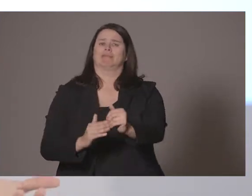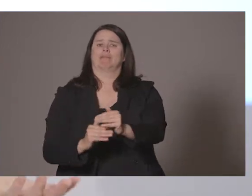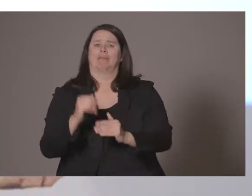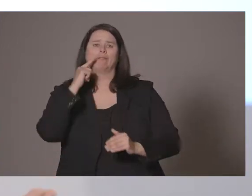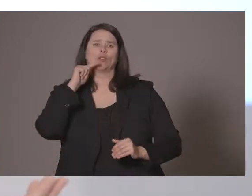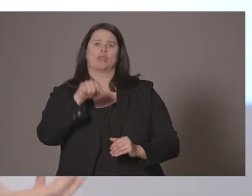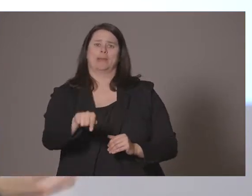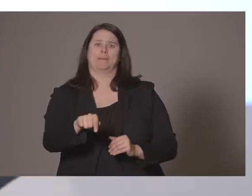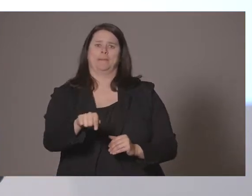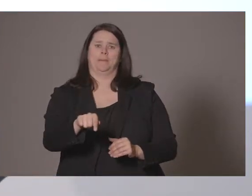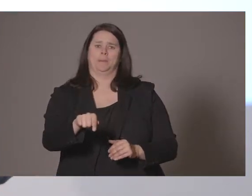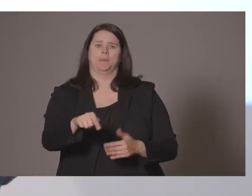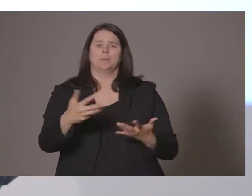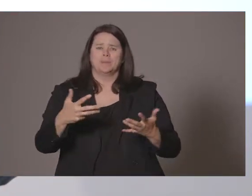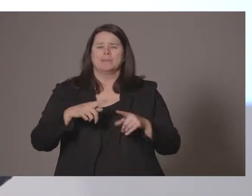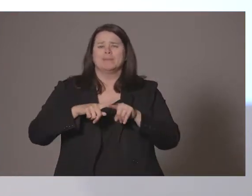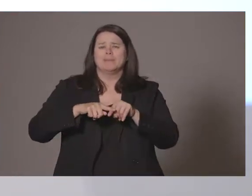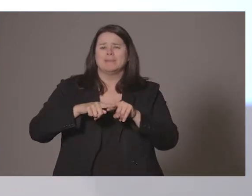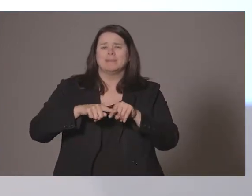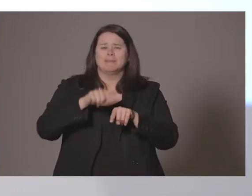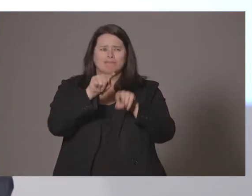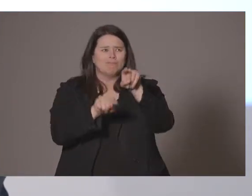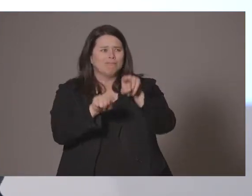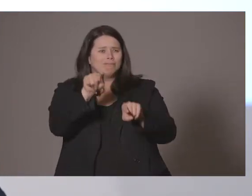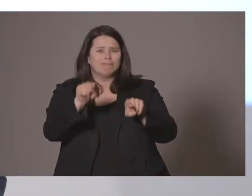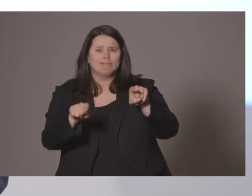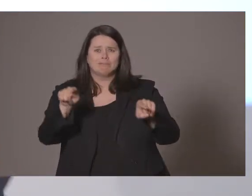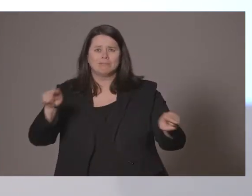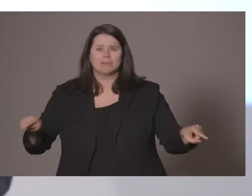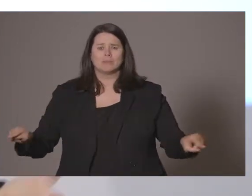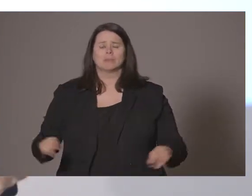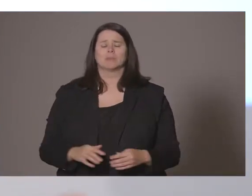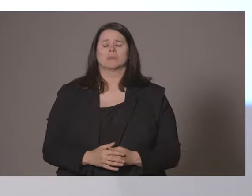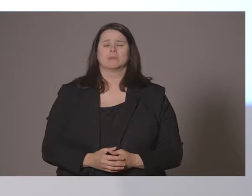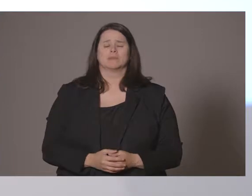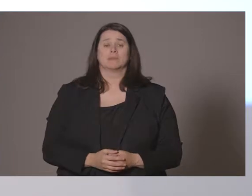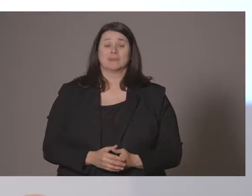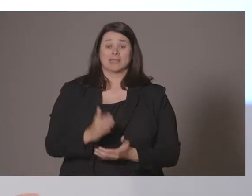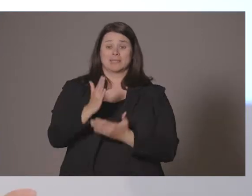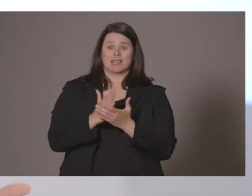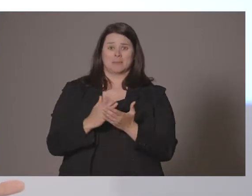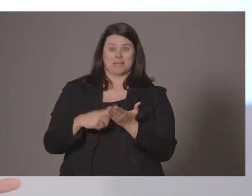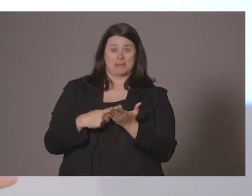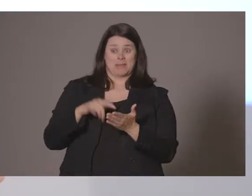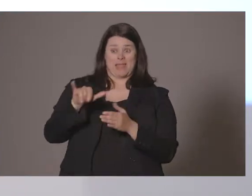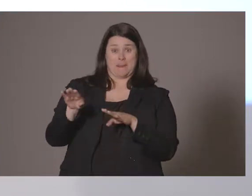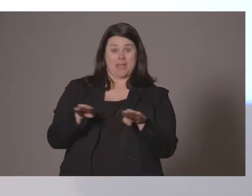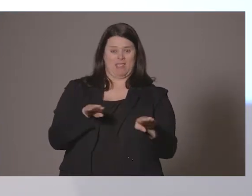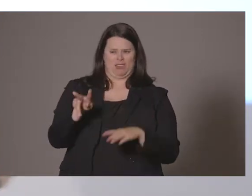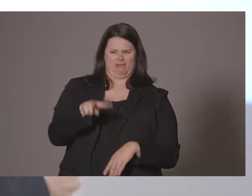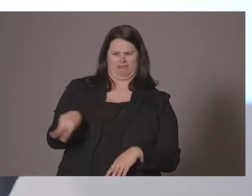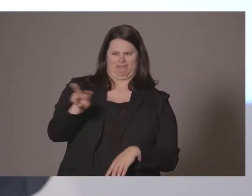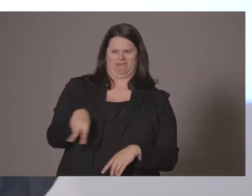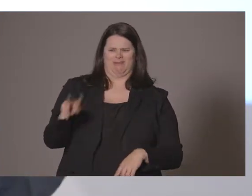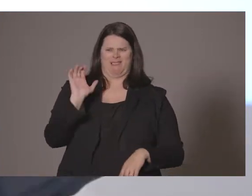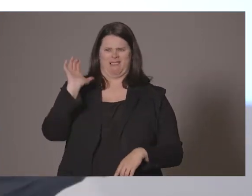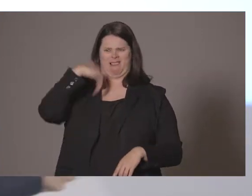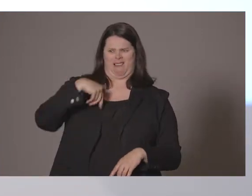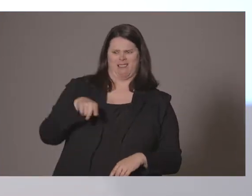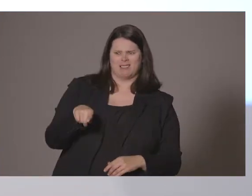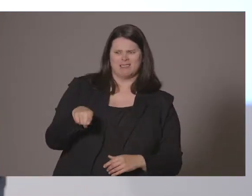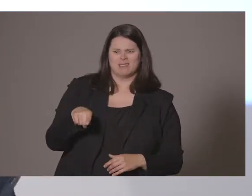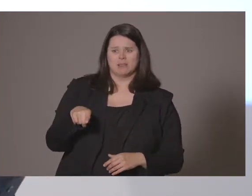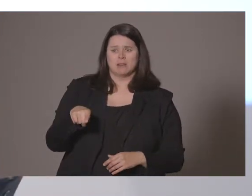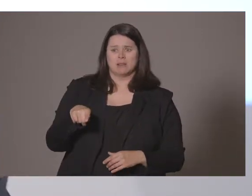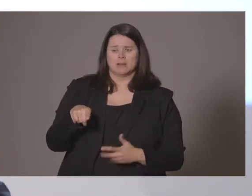you. And even in the behaviors that appear to be bizarre, there is a seeking